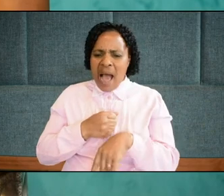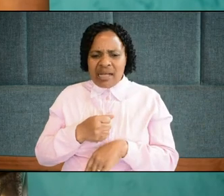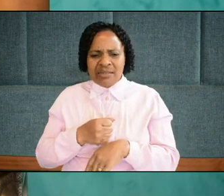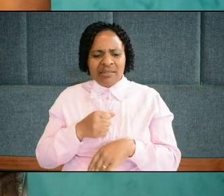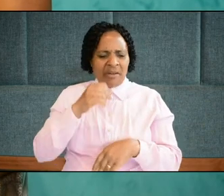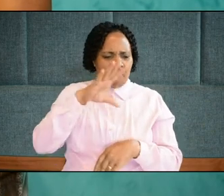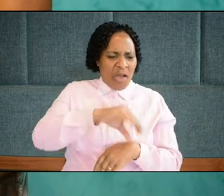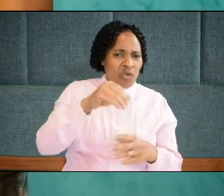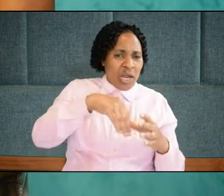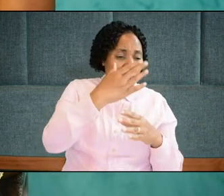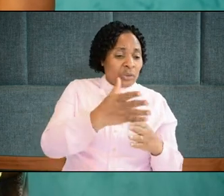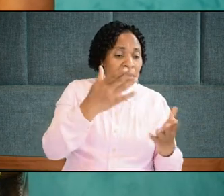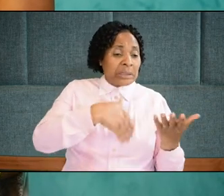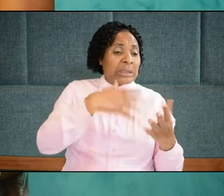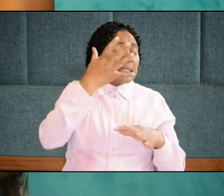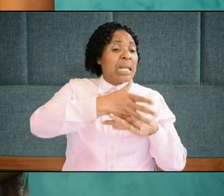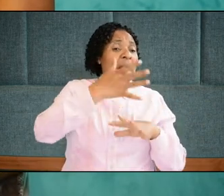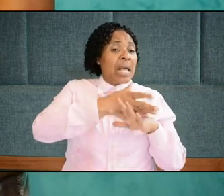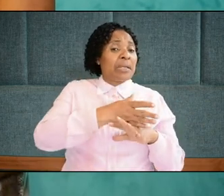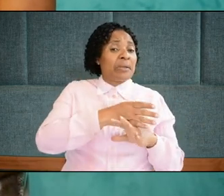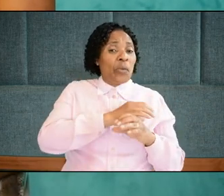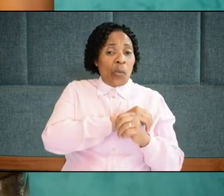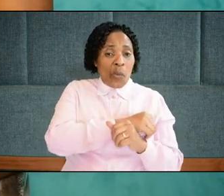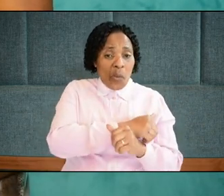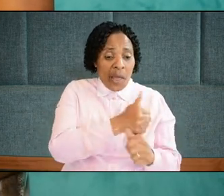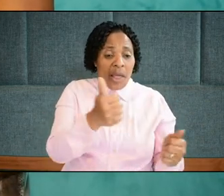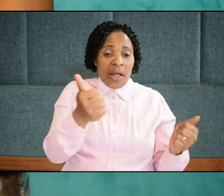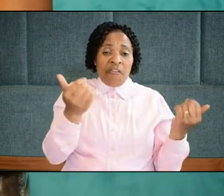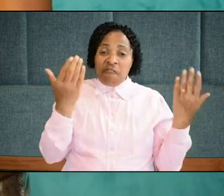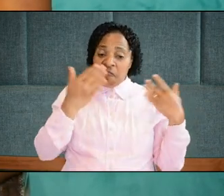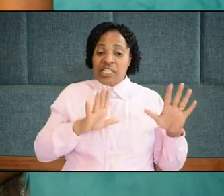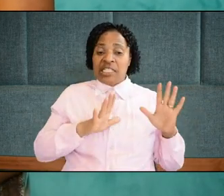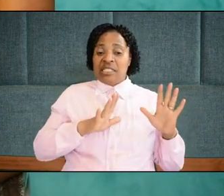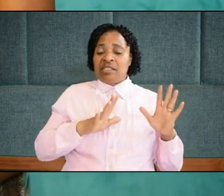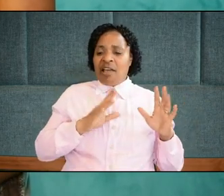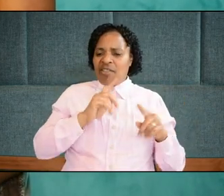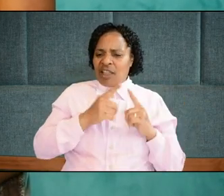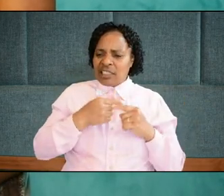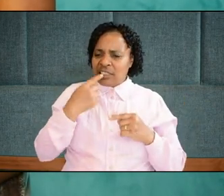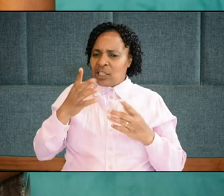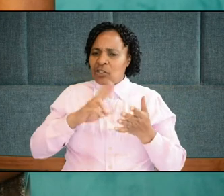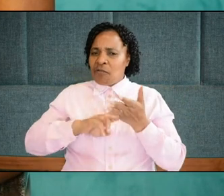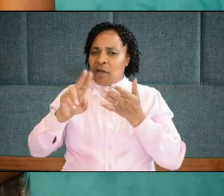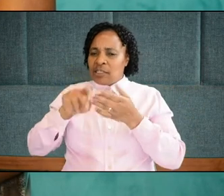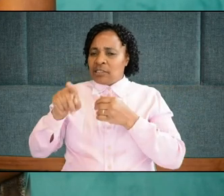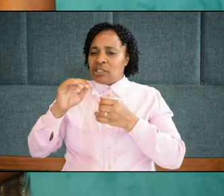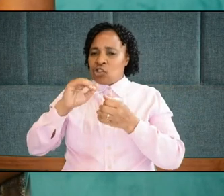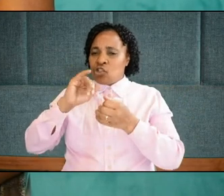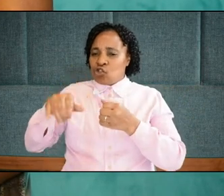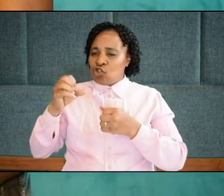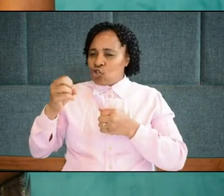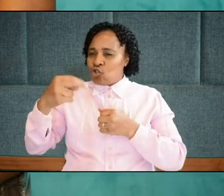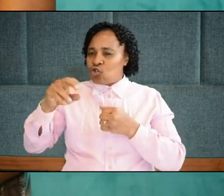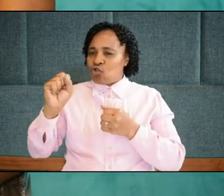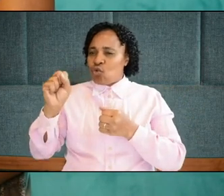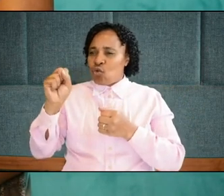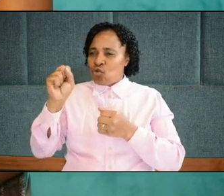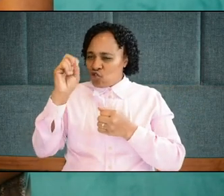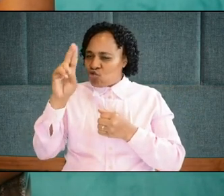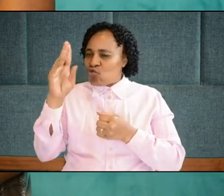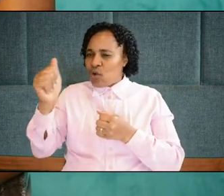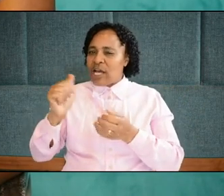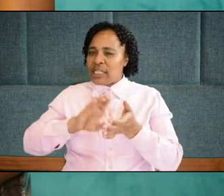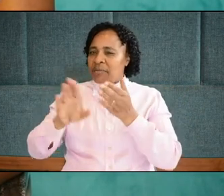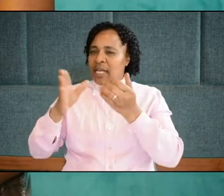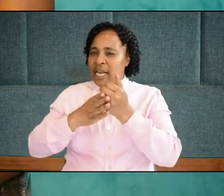found out that they were lied to. And we're told this in part of the key text, Joshua 9, verses 15, and it